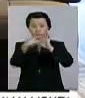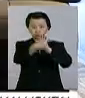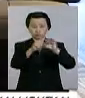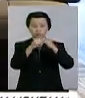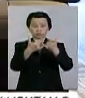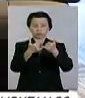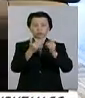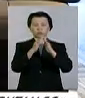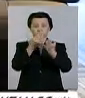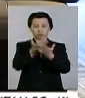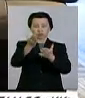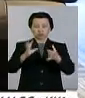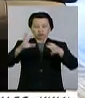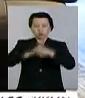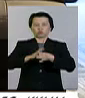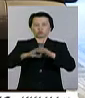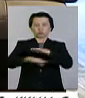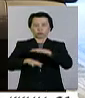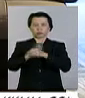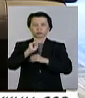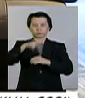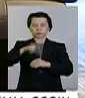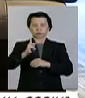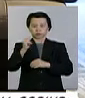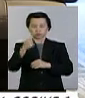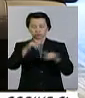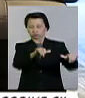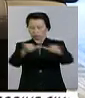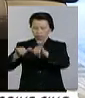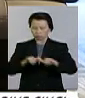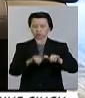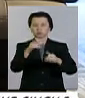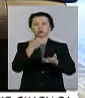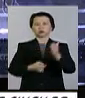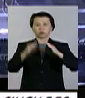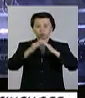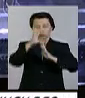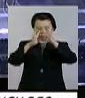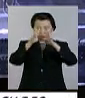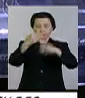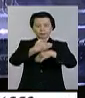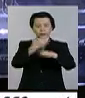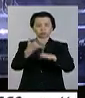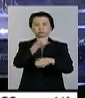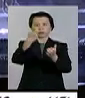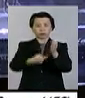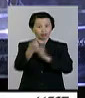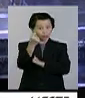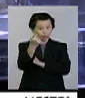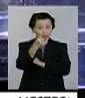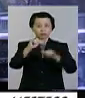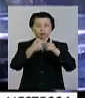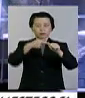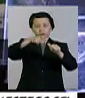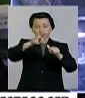perumahan mampu milik akan digabungkan di bawah KPKT bagi menyeragamkan skim rumah reka bentuk serta harga. Agensi itu ialah